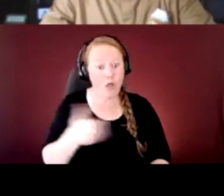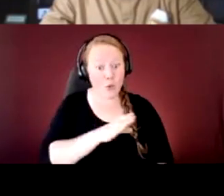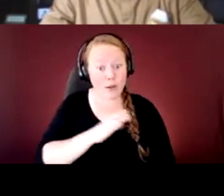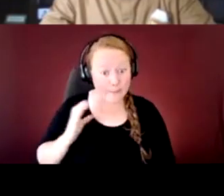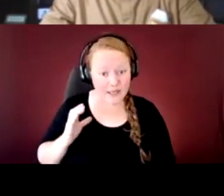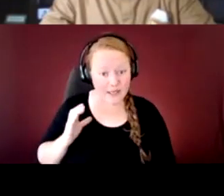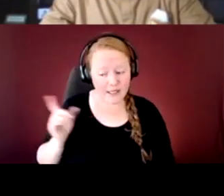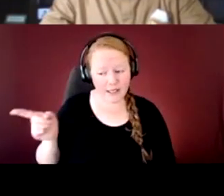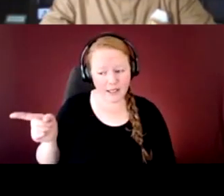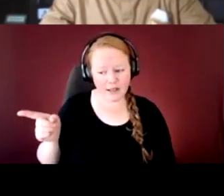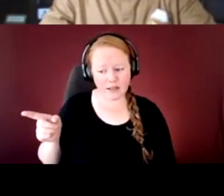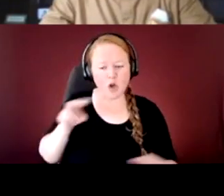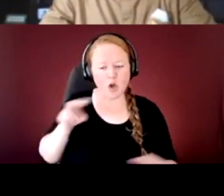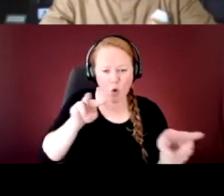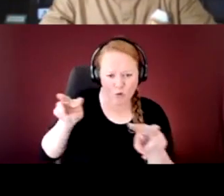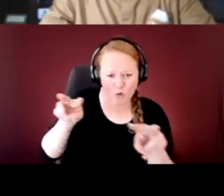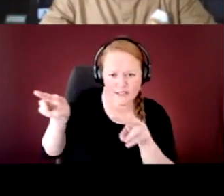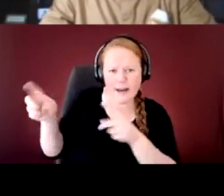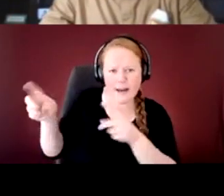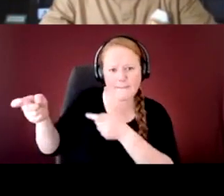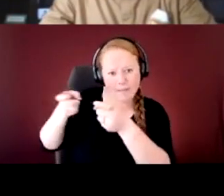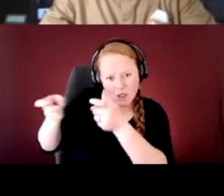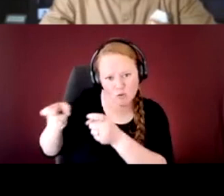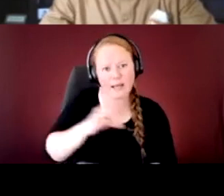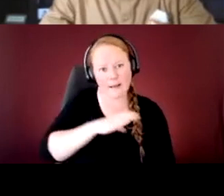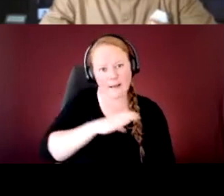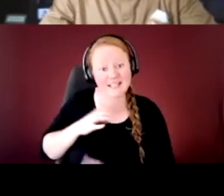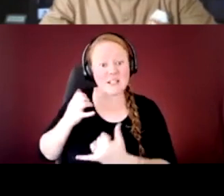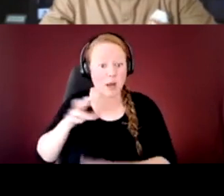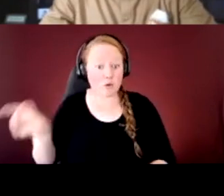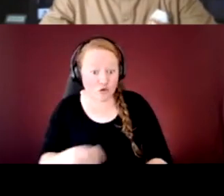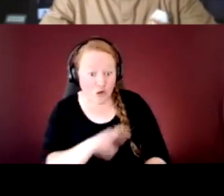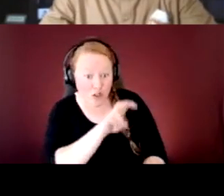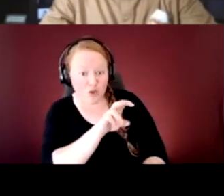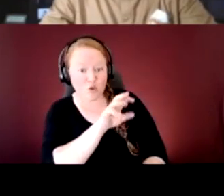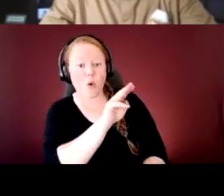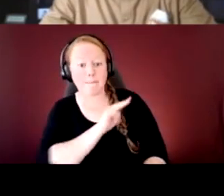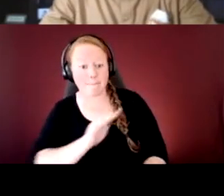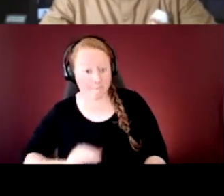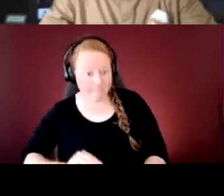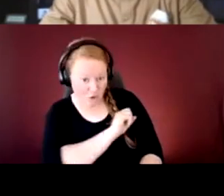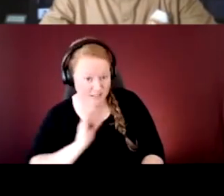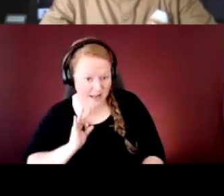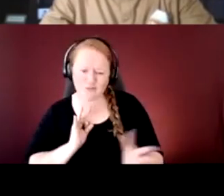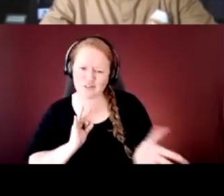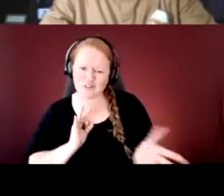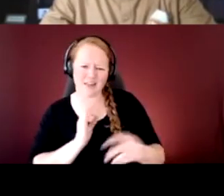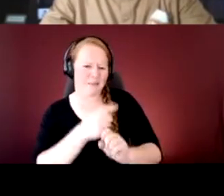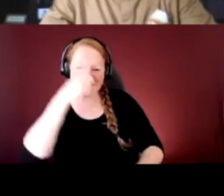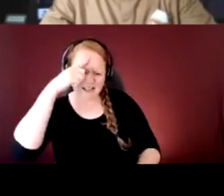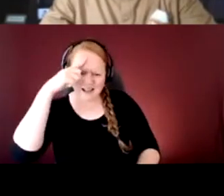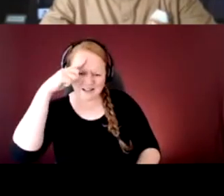the Oversight and Management Committee, which has been transitioned over to mayoral staff more so, which totally makes sense based upon the kinds